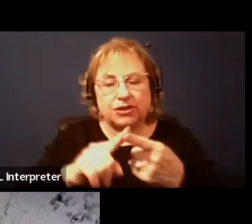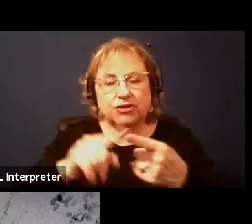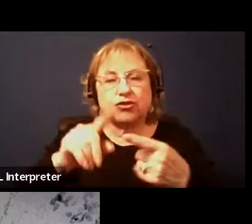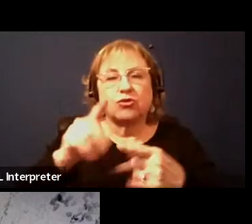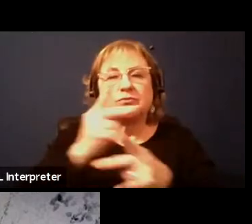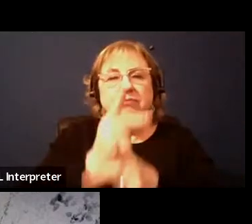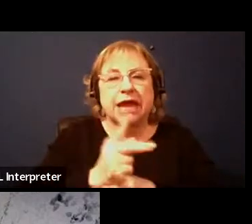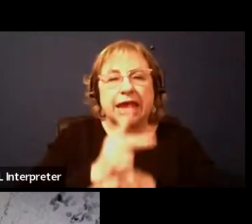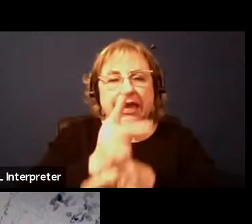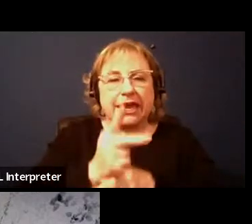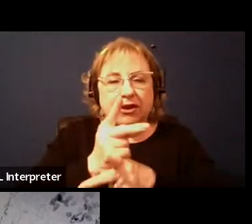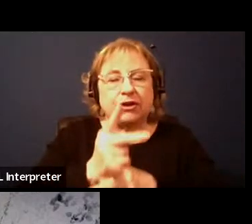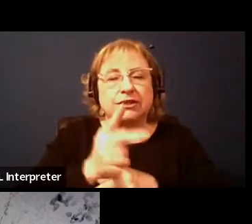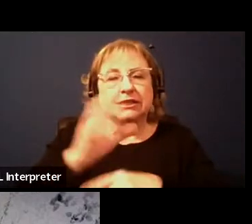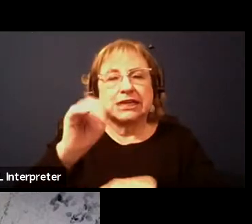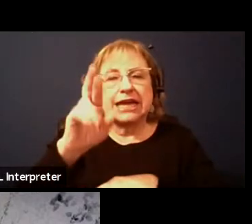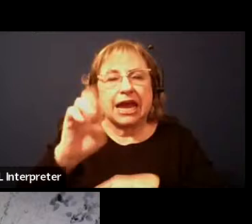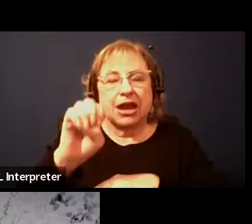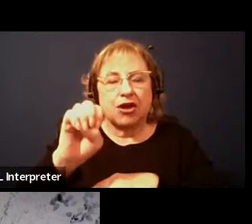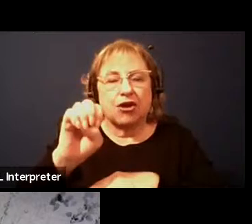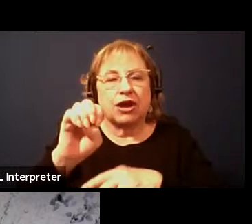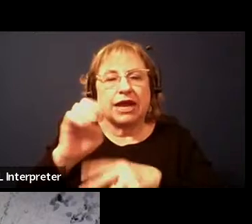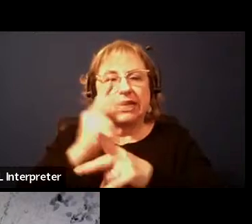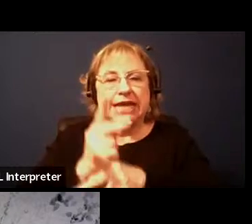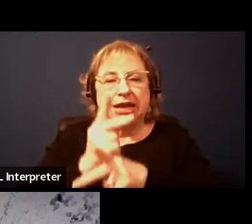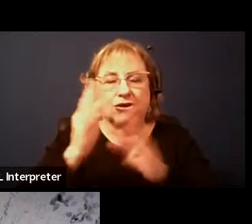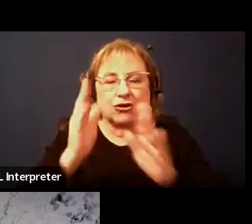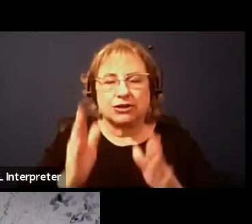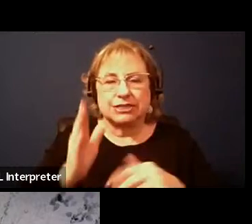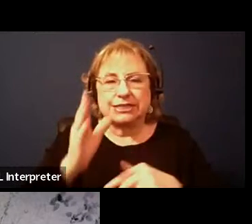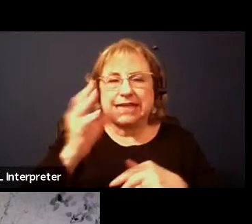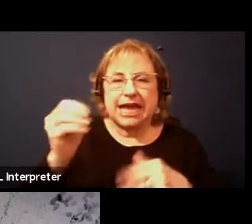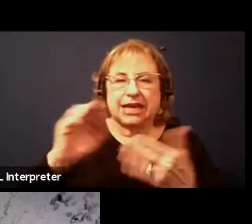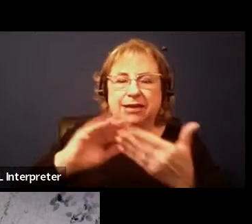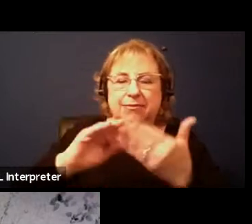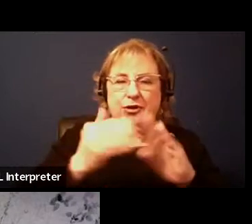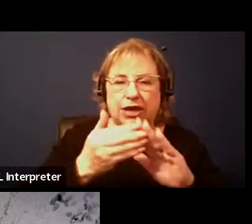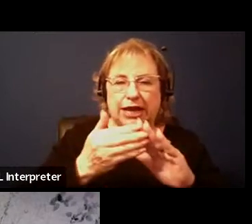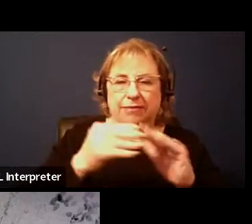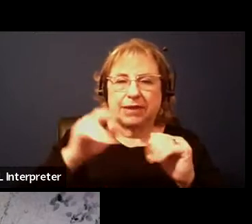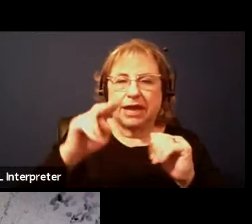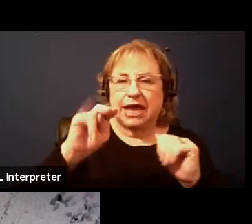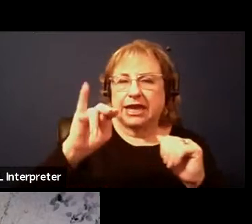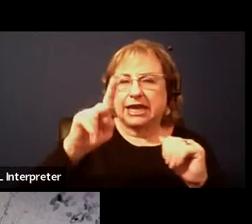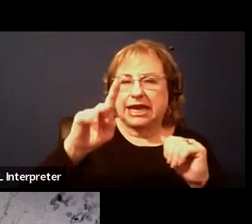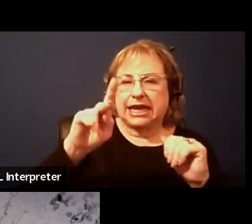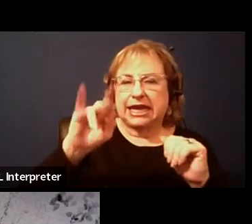talking to tonight, and then we will wrap it up. Nikki.